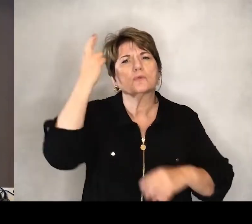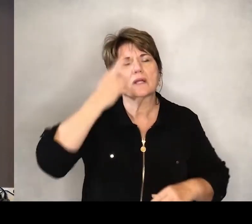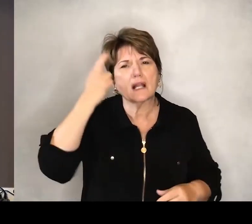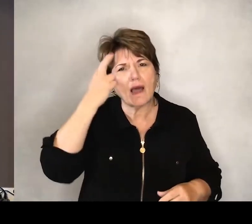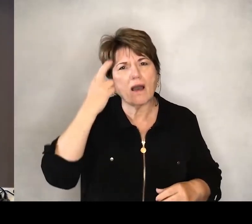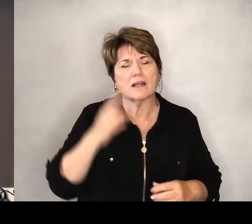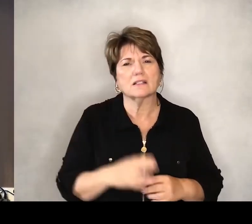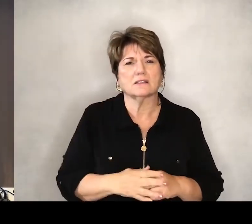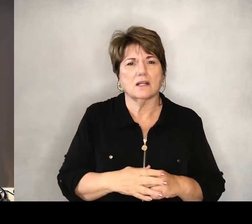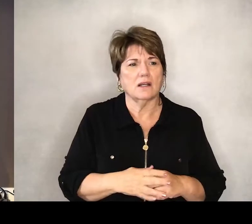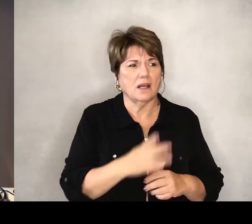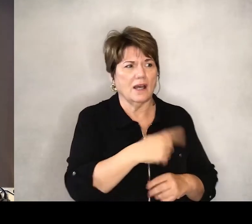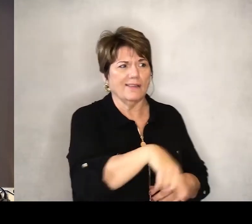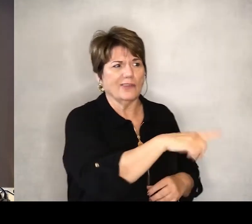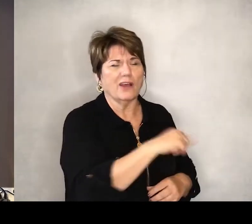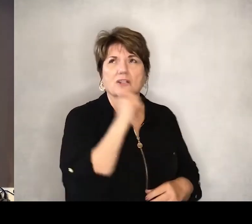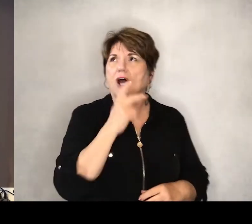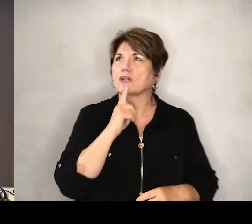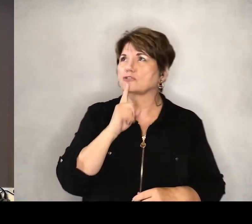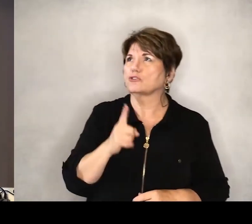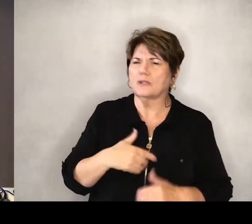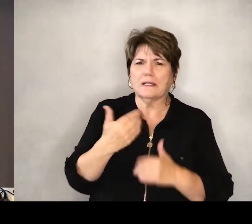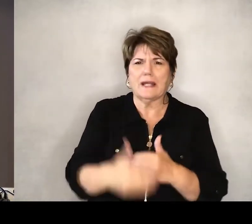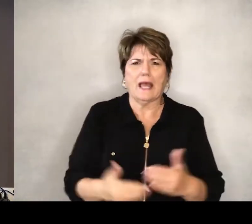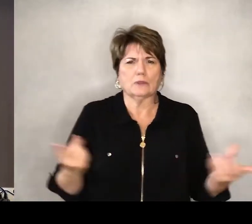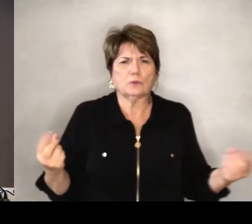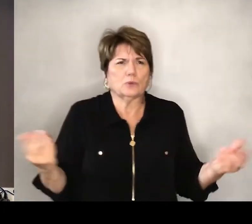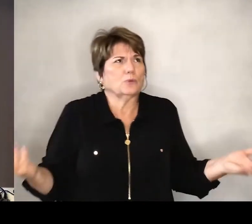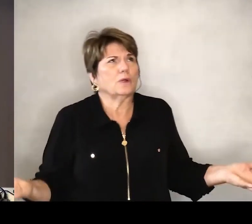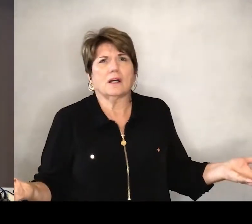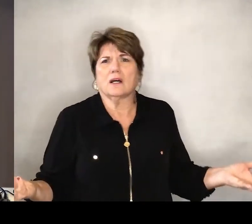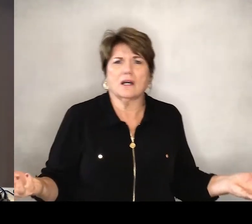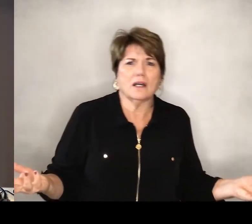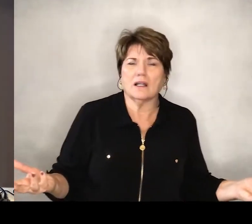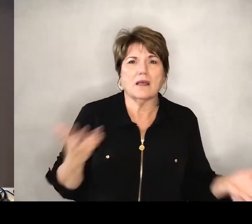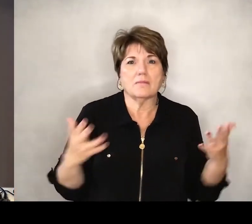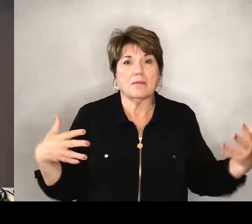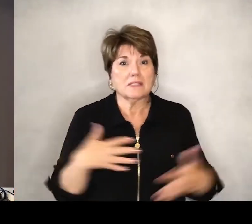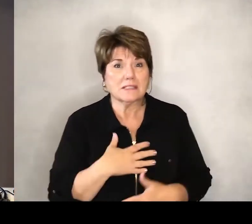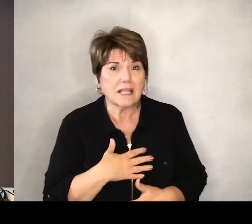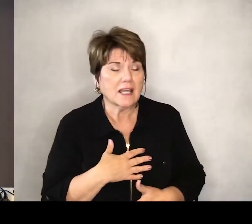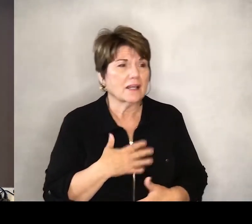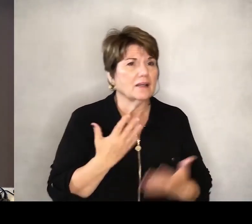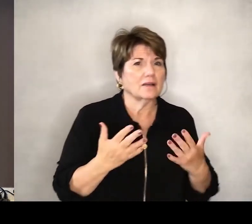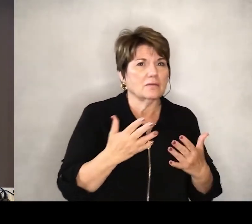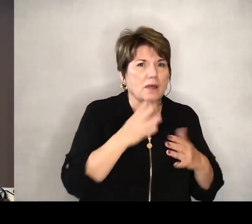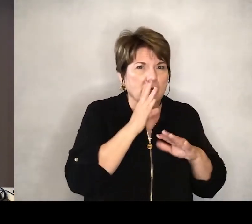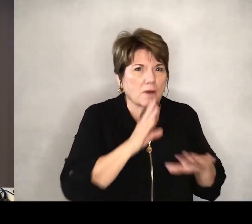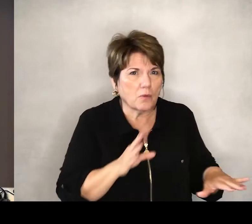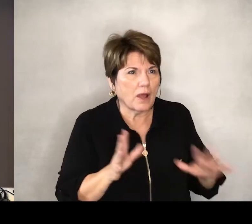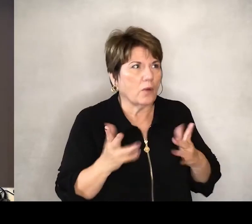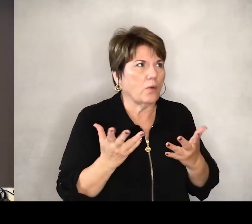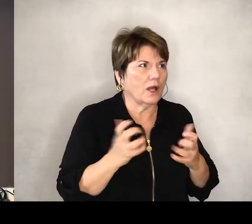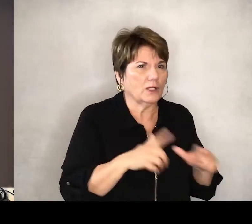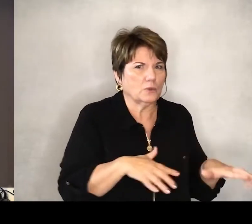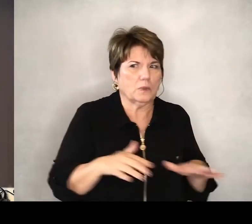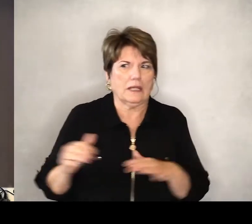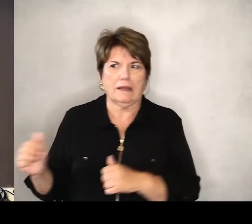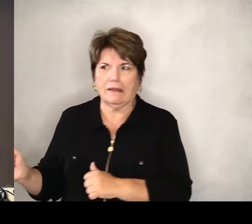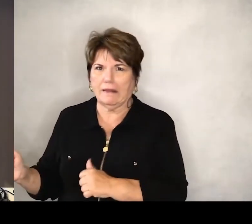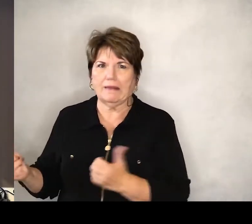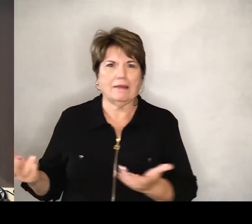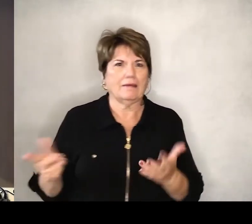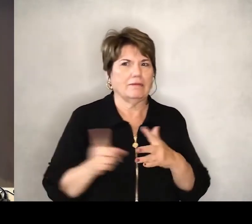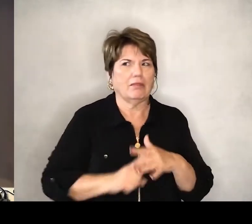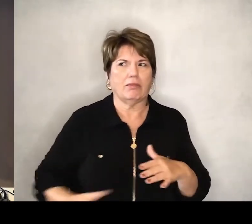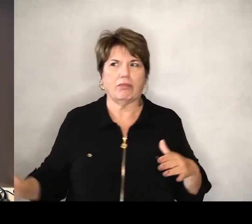that they're not sure exactly sort of what's going to take place next. What? Maybe they're scared. Maybe they quietly kind of want to leave town and kind of just sort